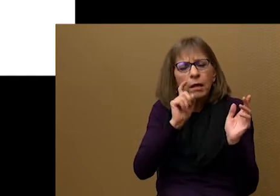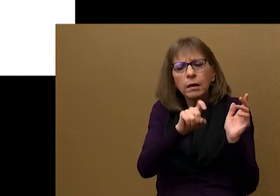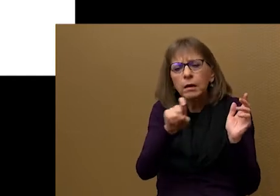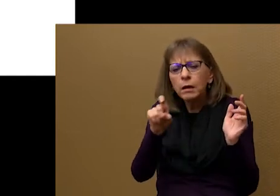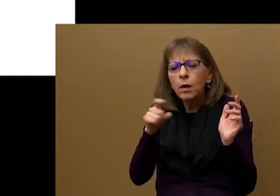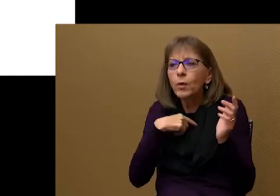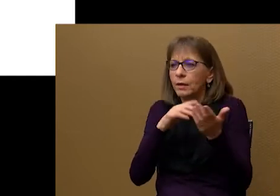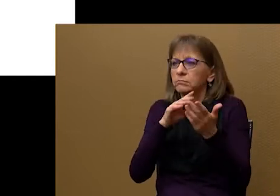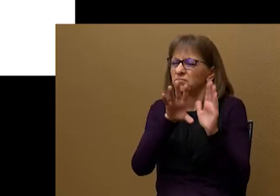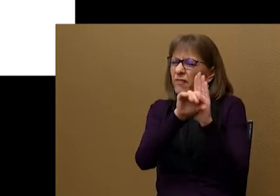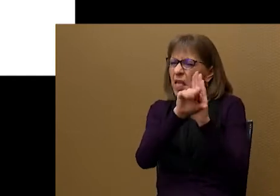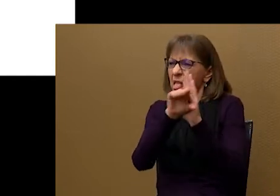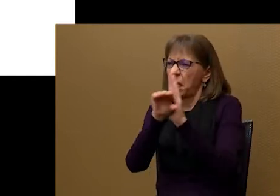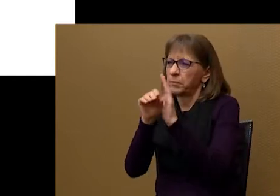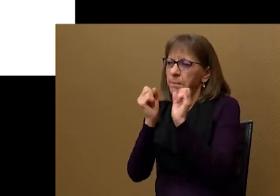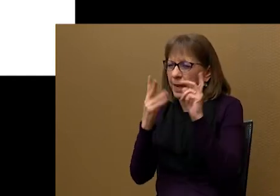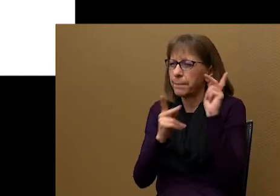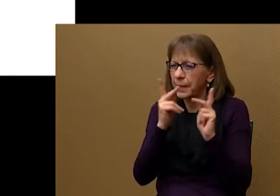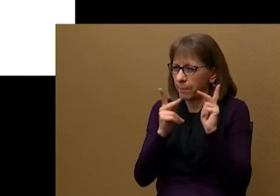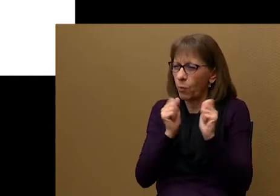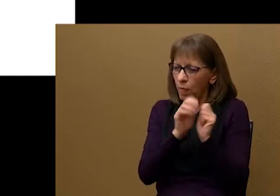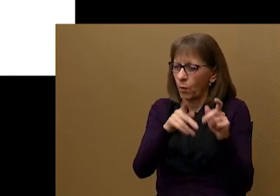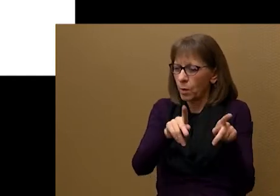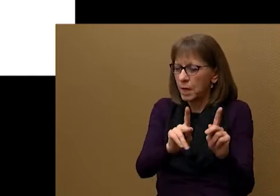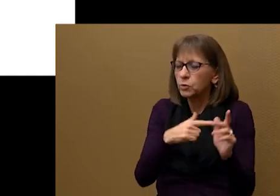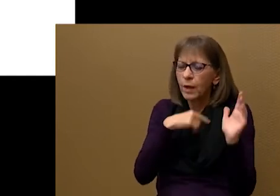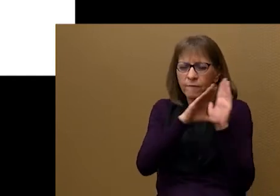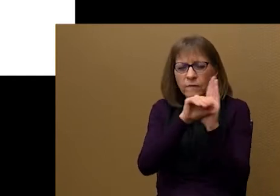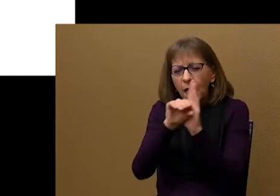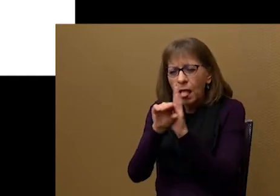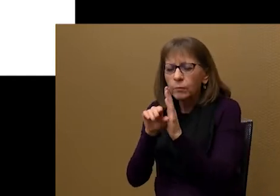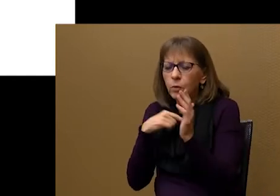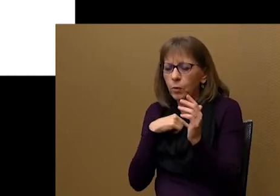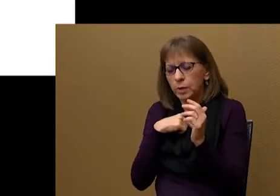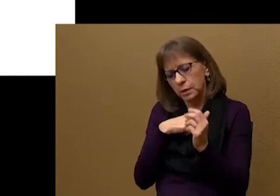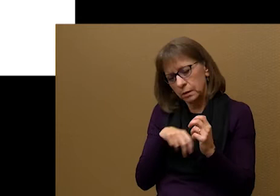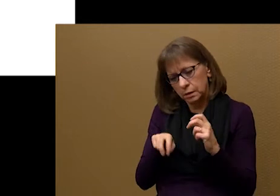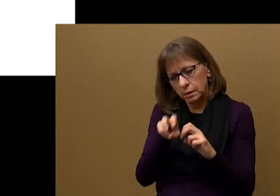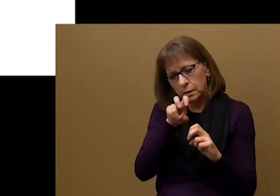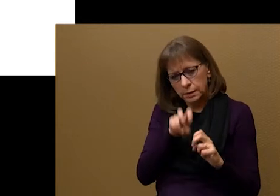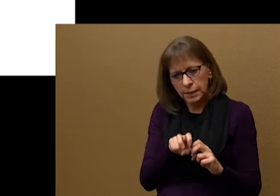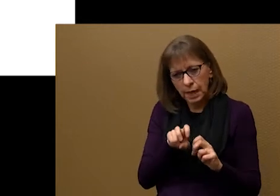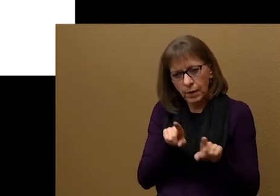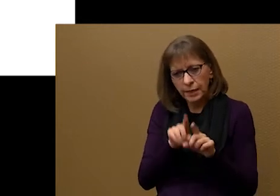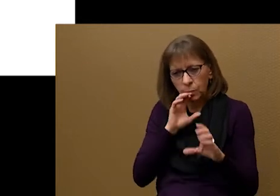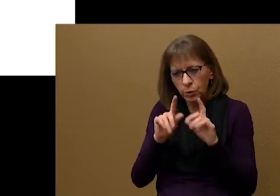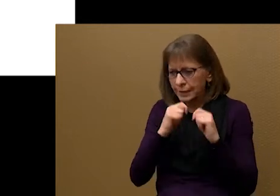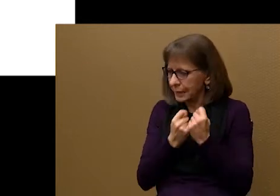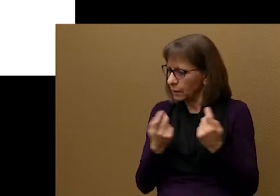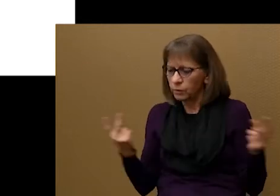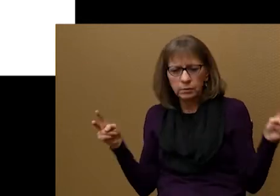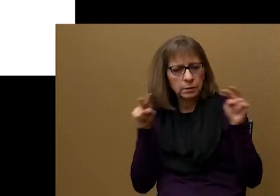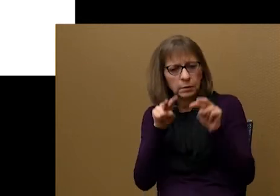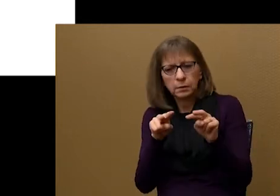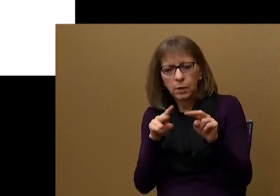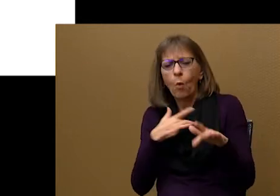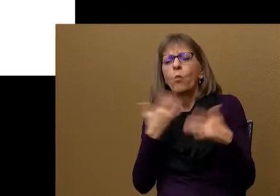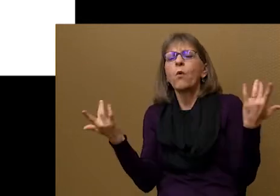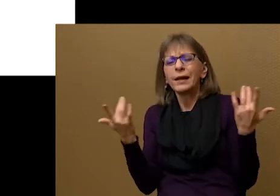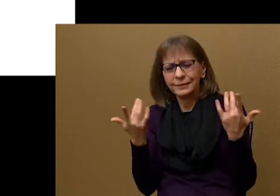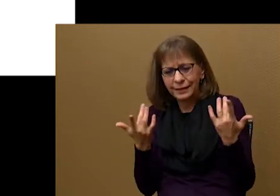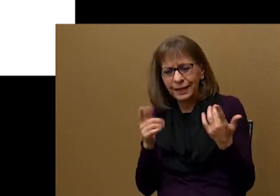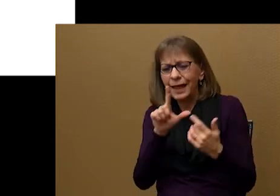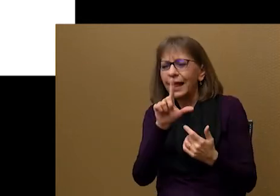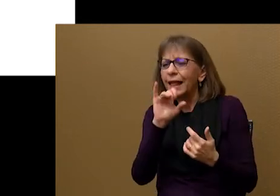saw enough people, and we also filmed a lot of the people we saw with their permission. We filmed and we would sit down as a communication team and we'd